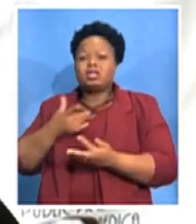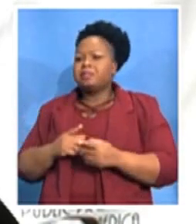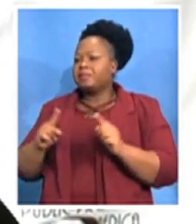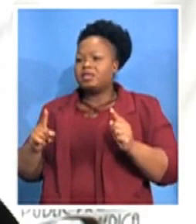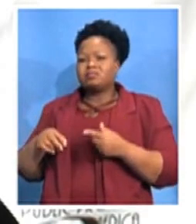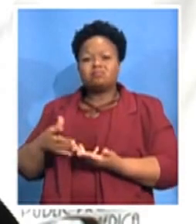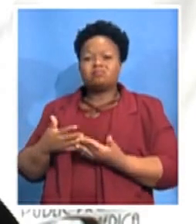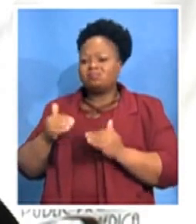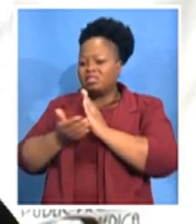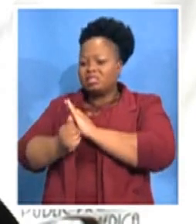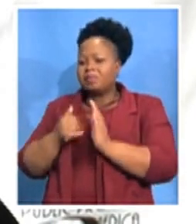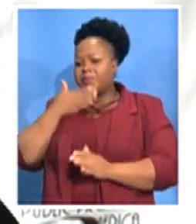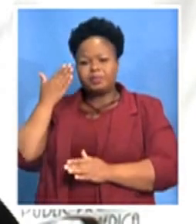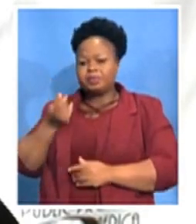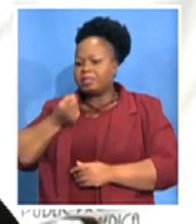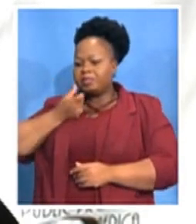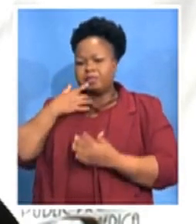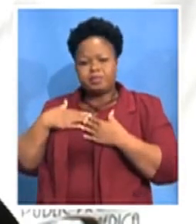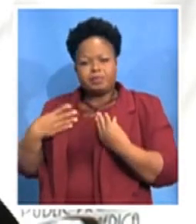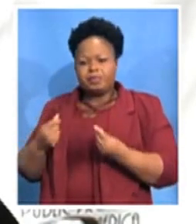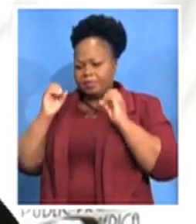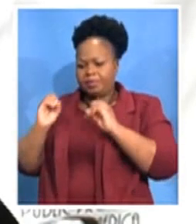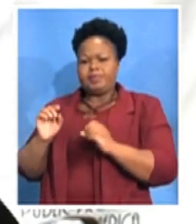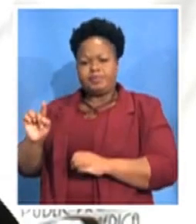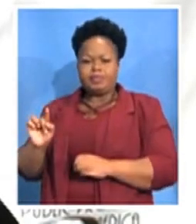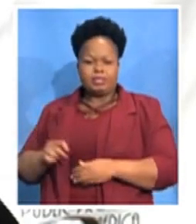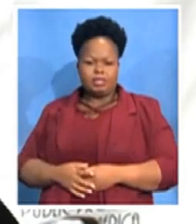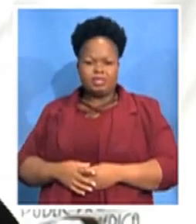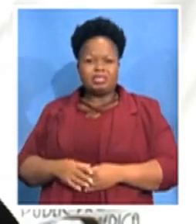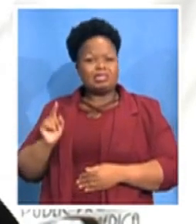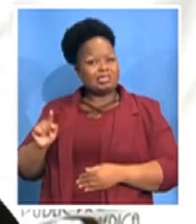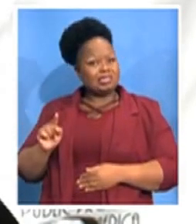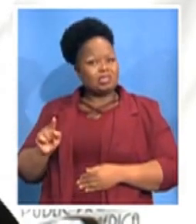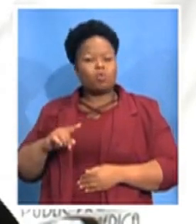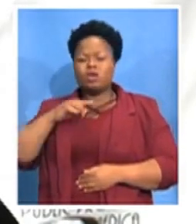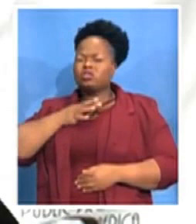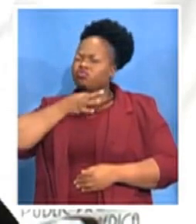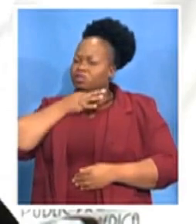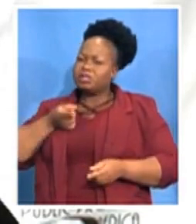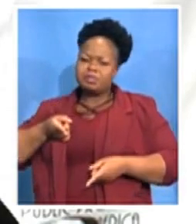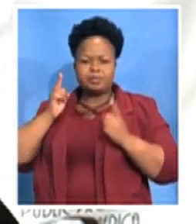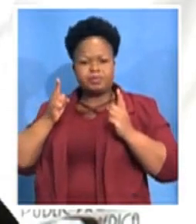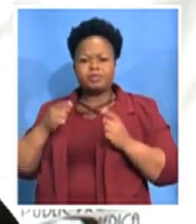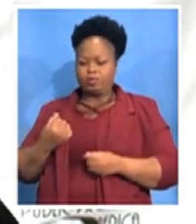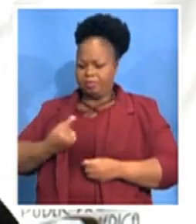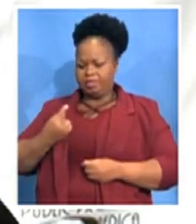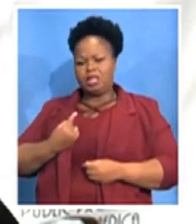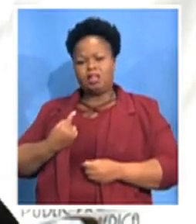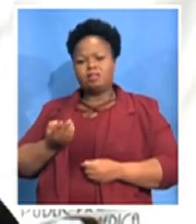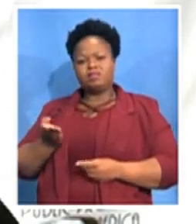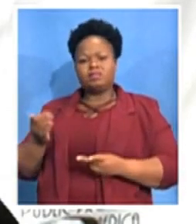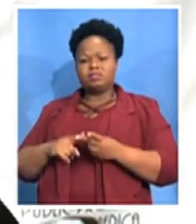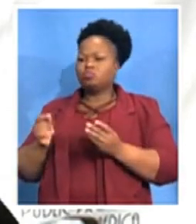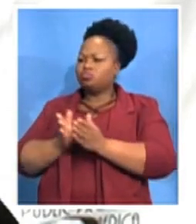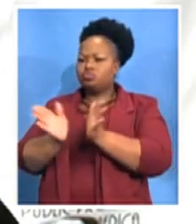and attended to, thus posing a huge risk to themselves, to general members of the public, and also